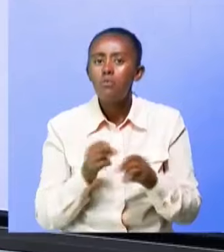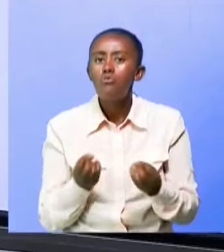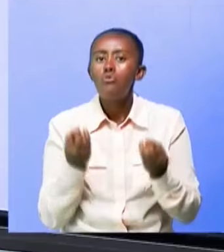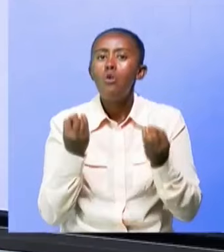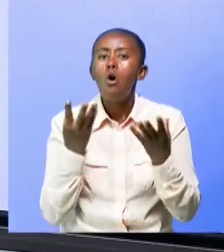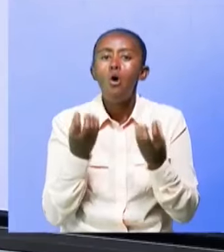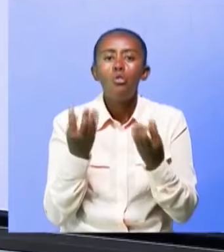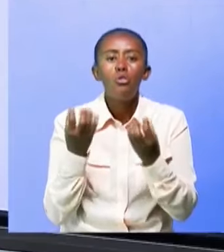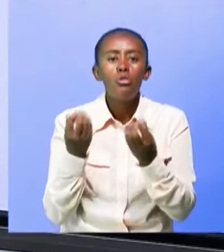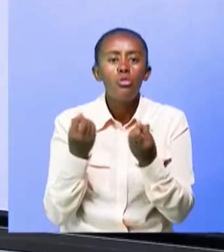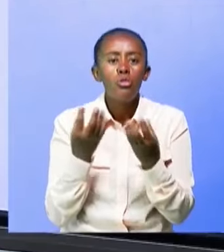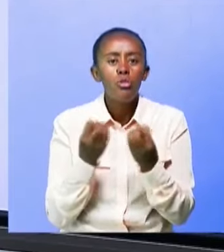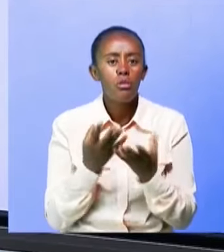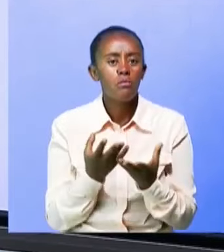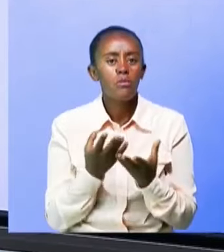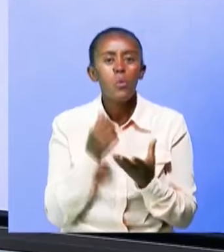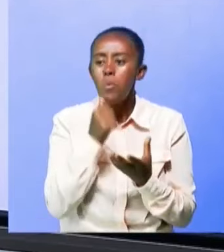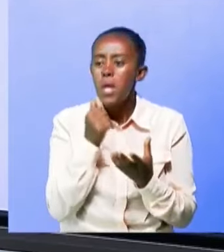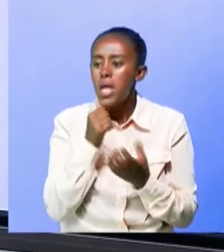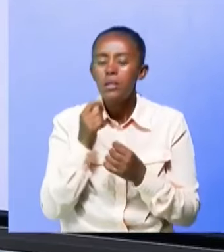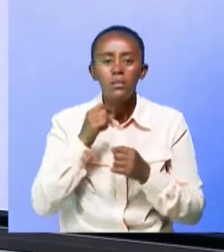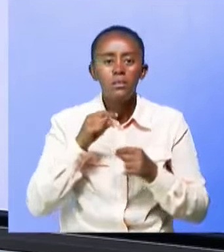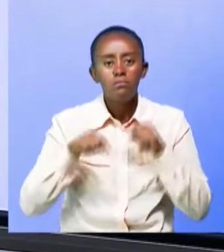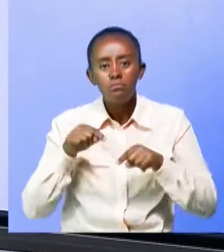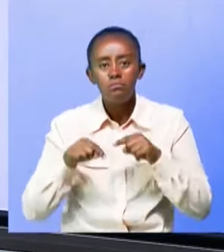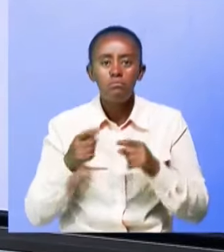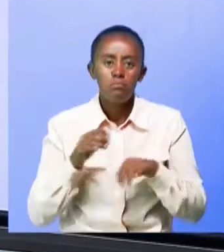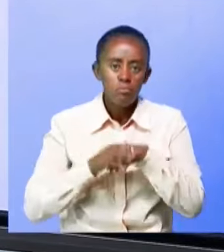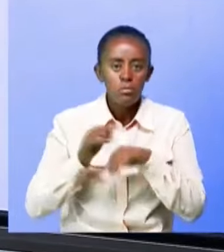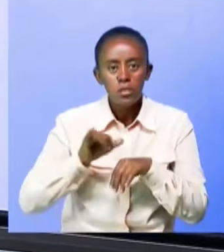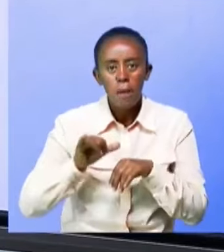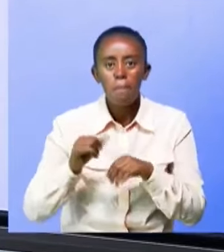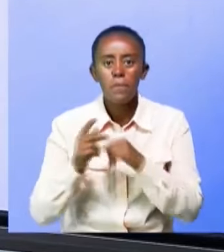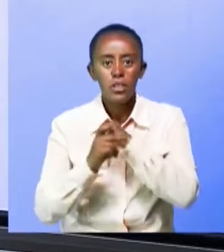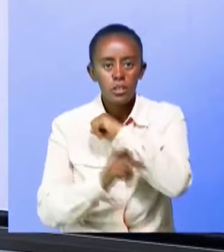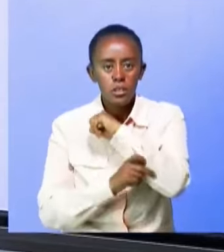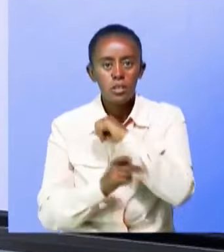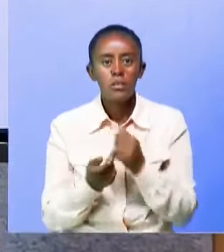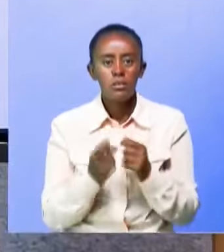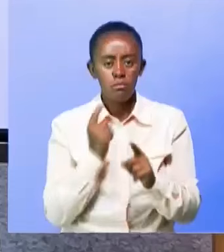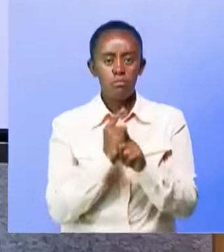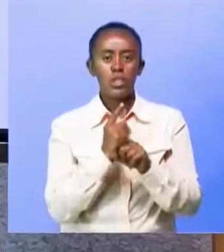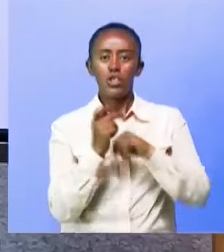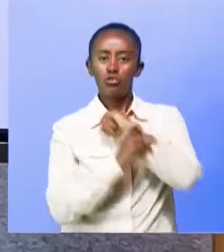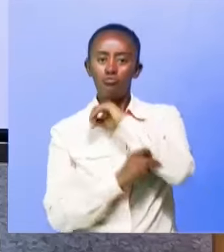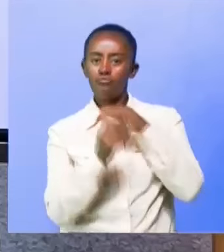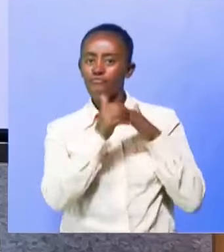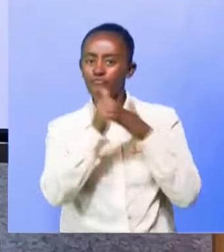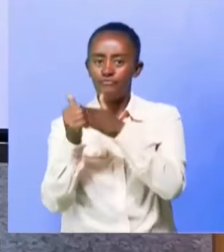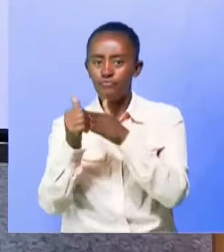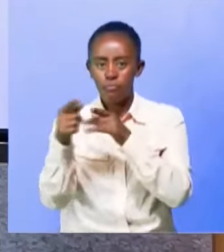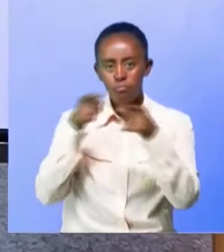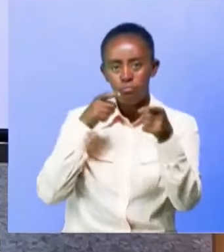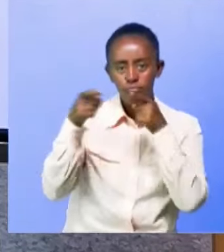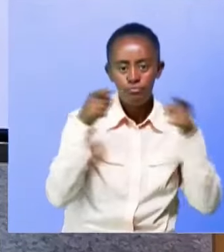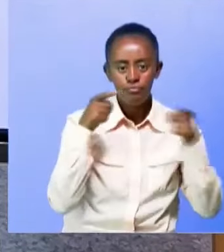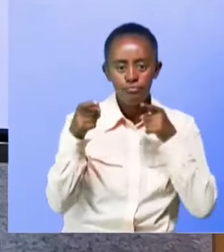of, women who are leading the companies in the right way. Leading the companies in the right